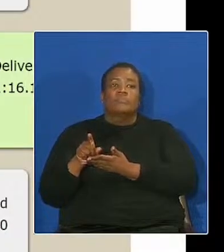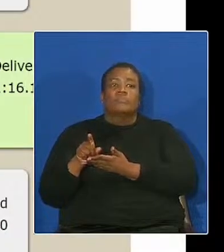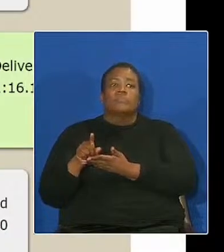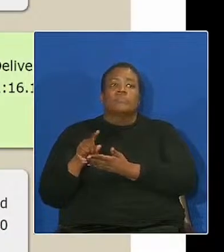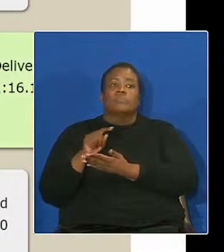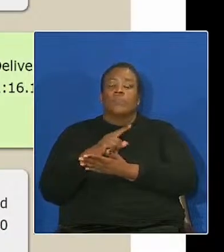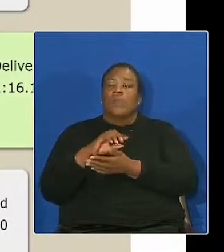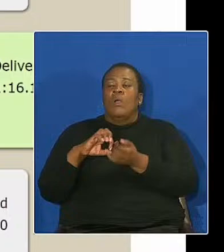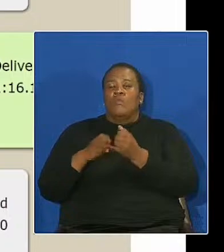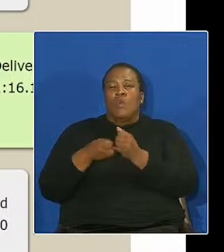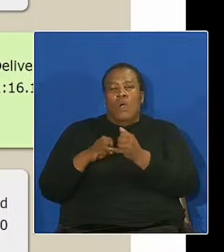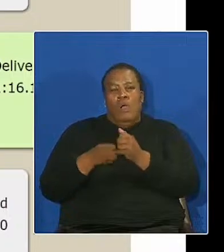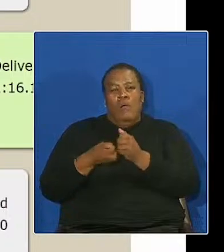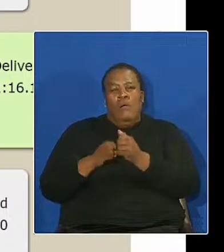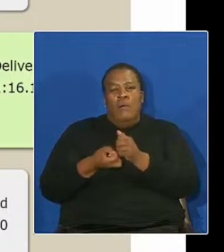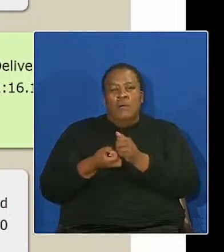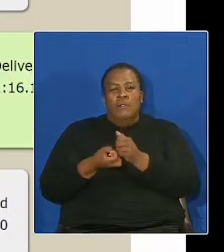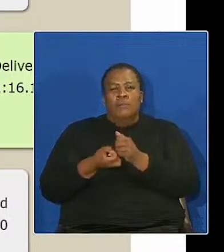trying to